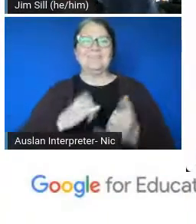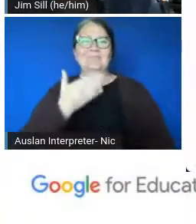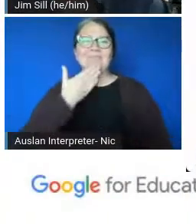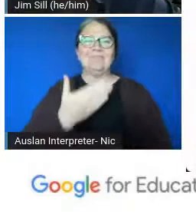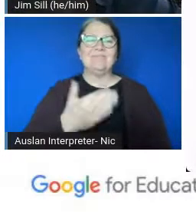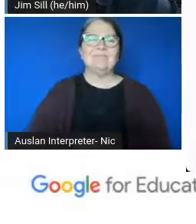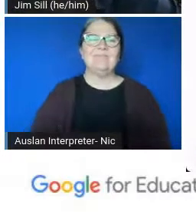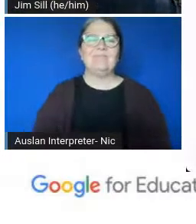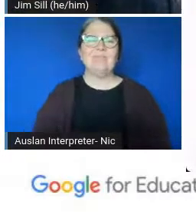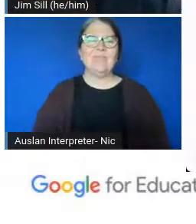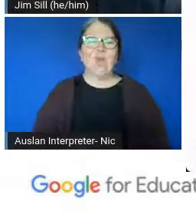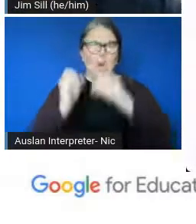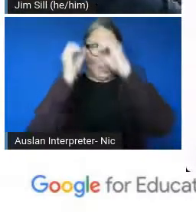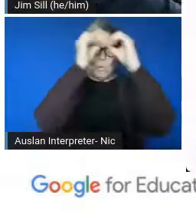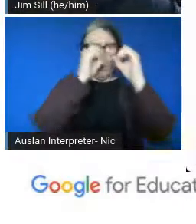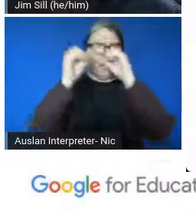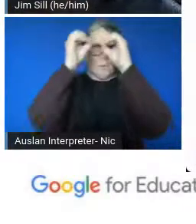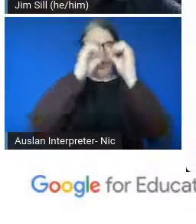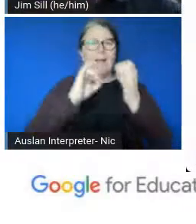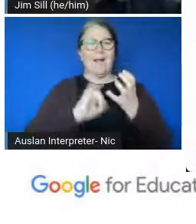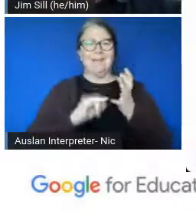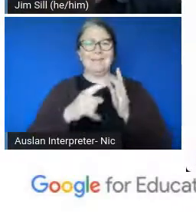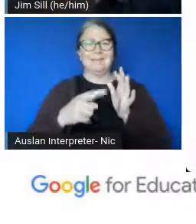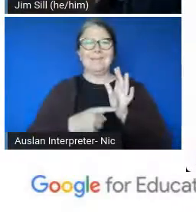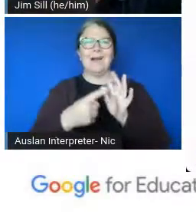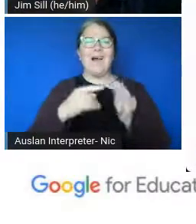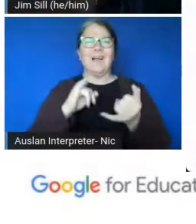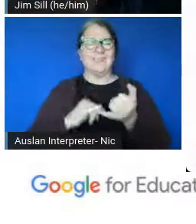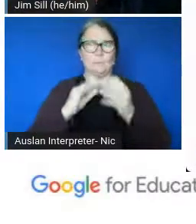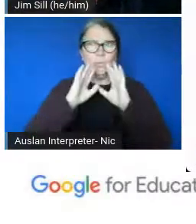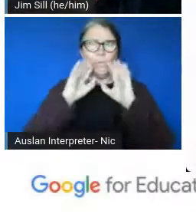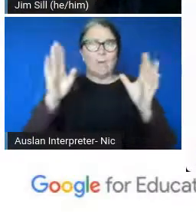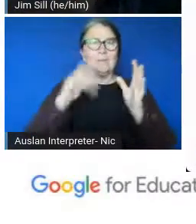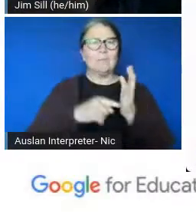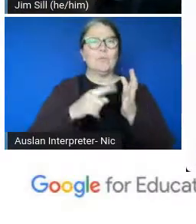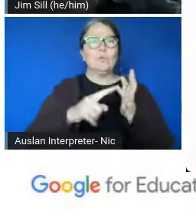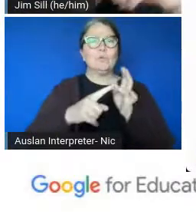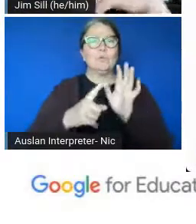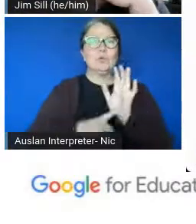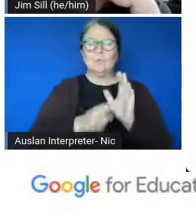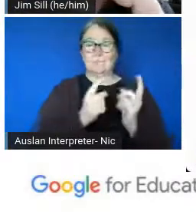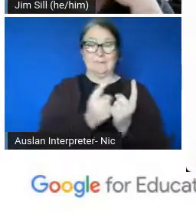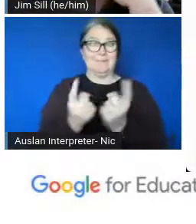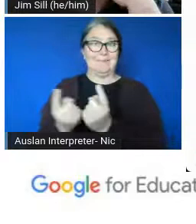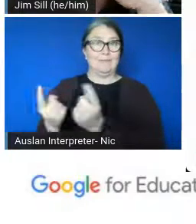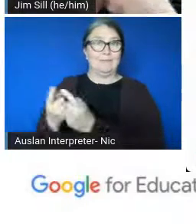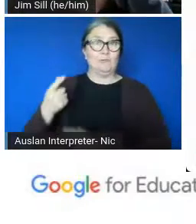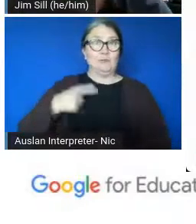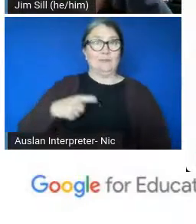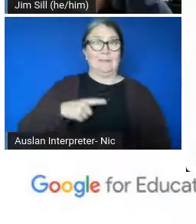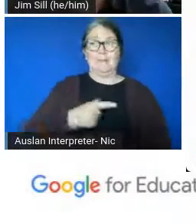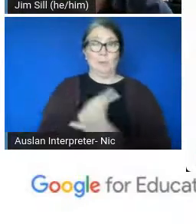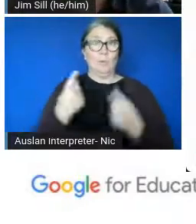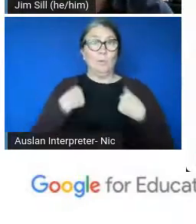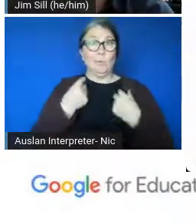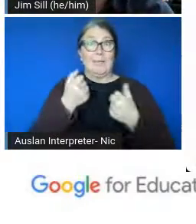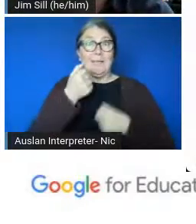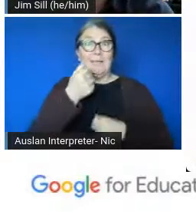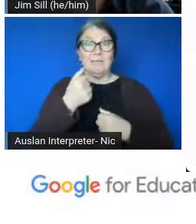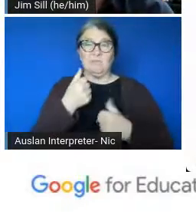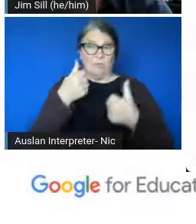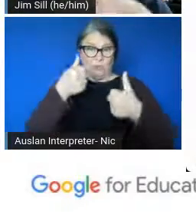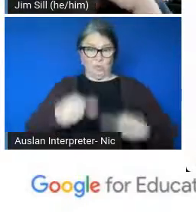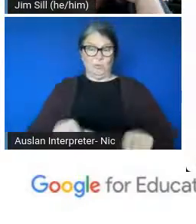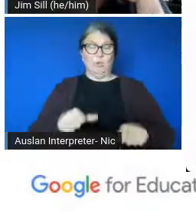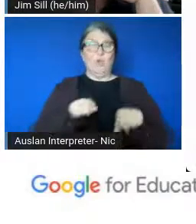Google Sites is a great tool for lots of reasons. We were using it during remote learning as like our